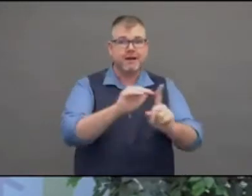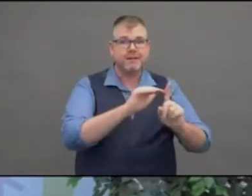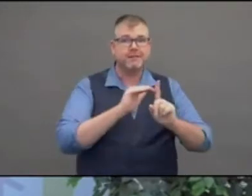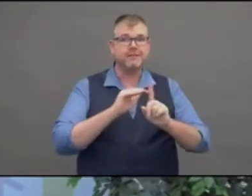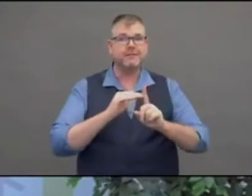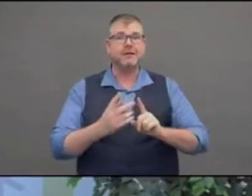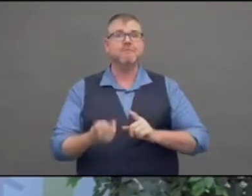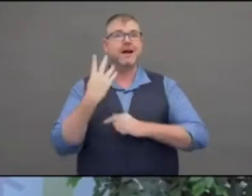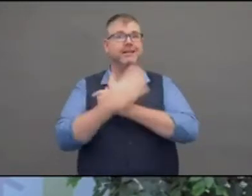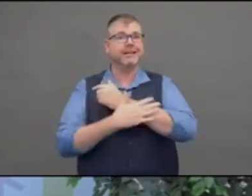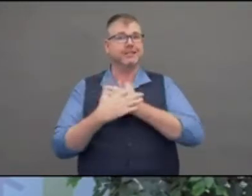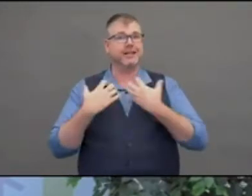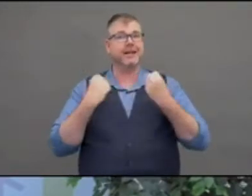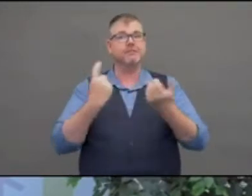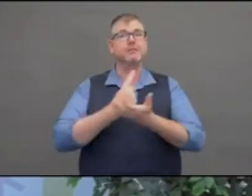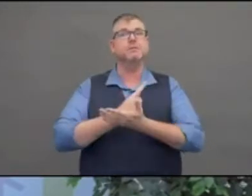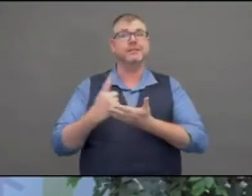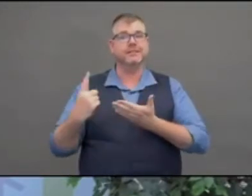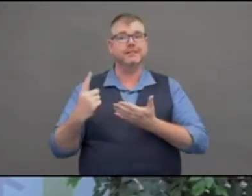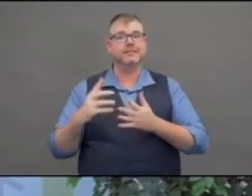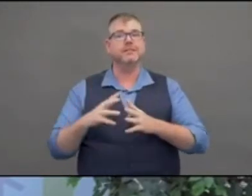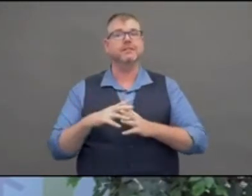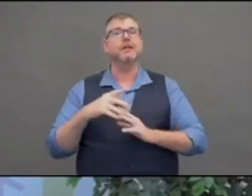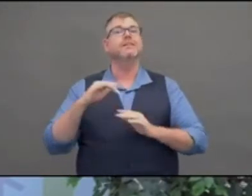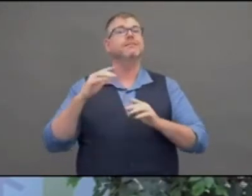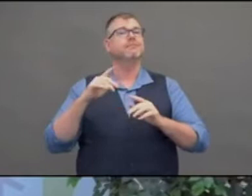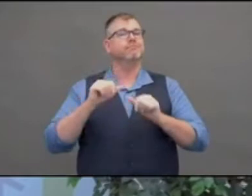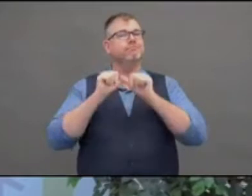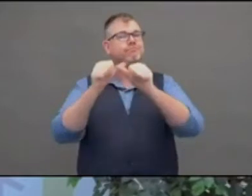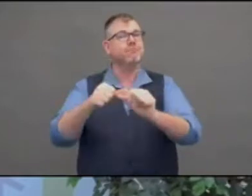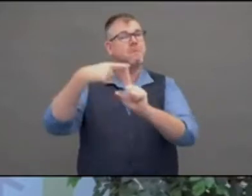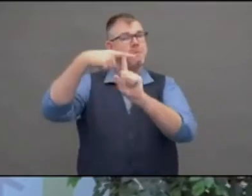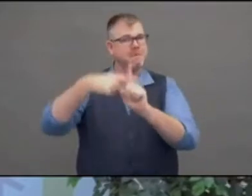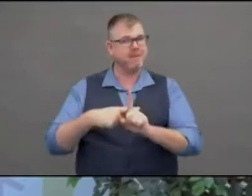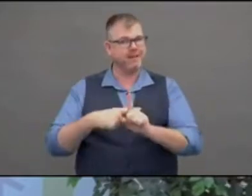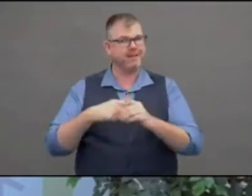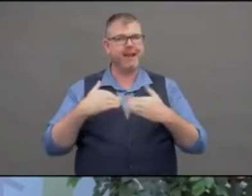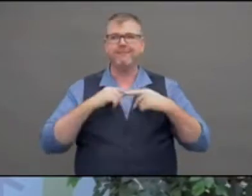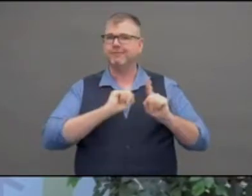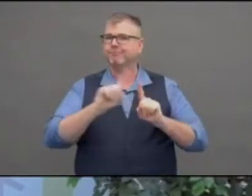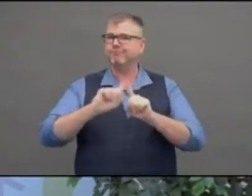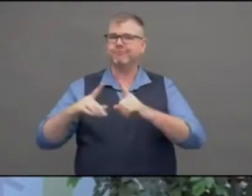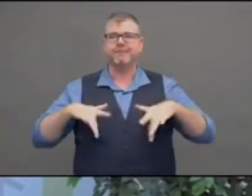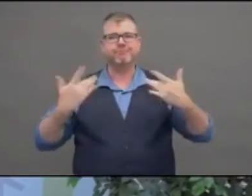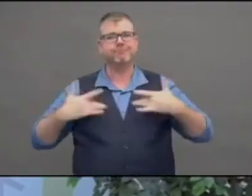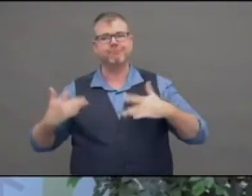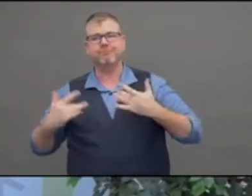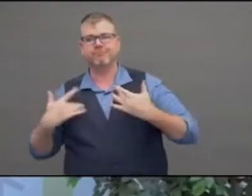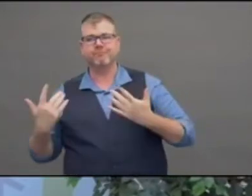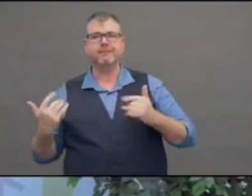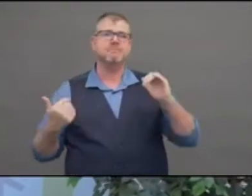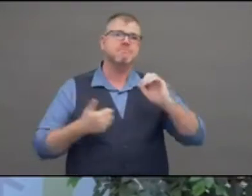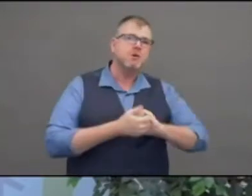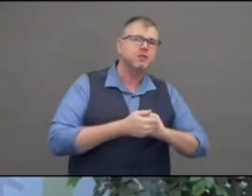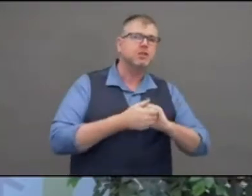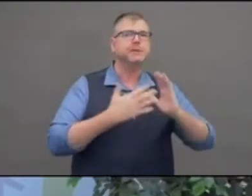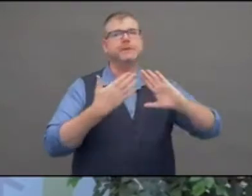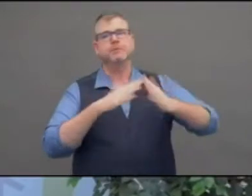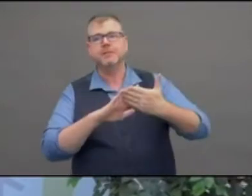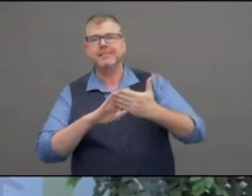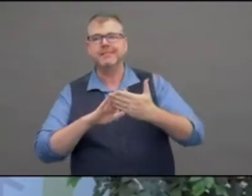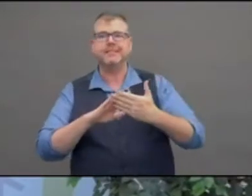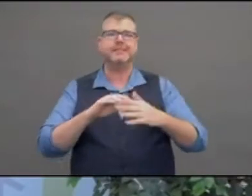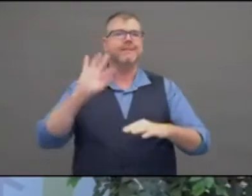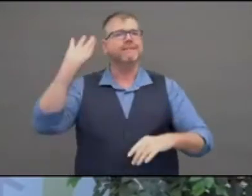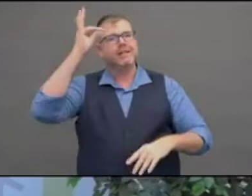it's a collective effort among community partners, volunteers, and other federal agencies to